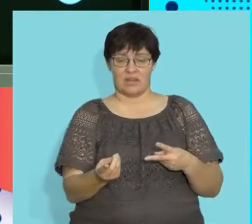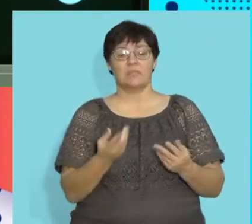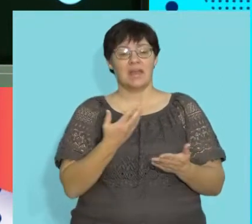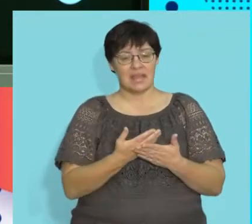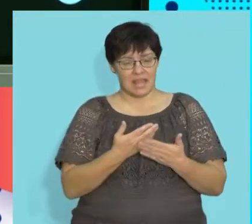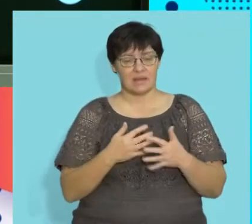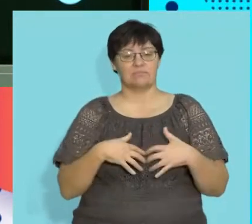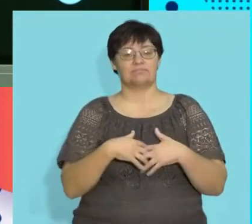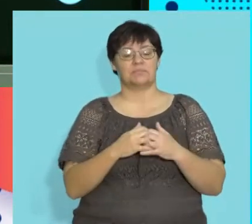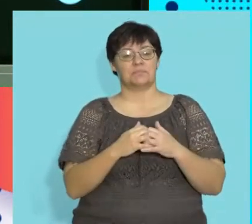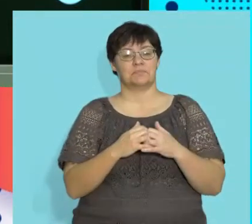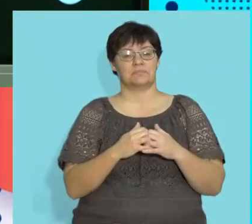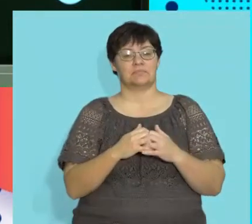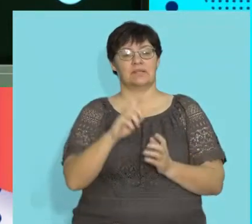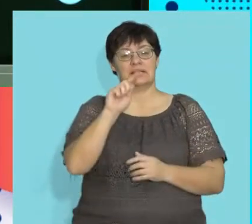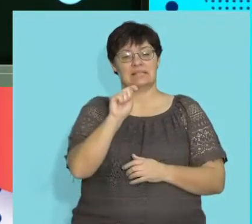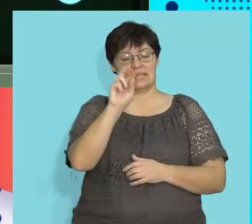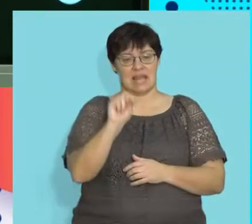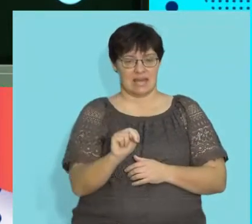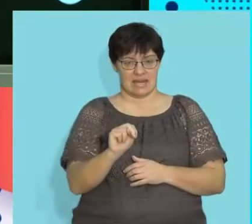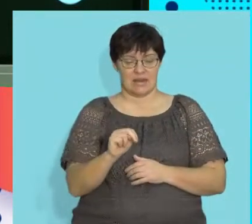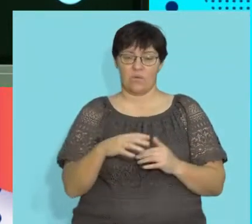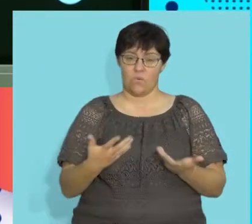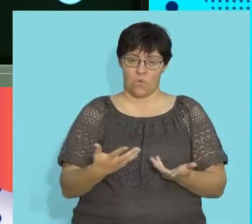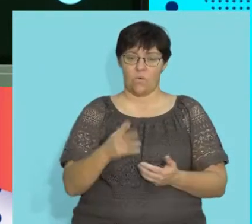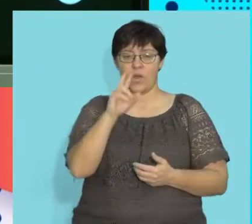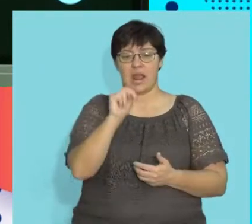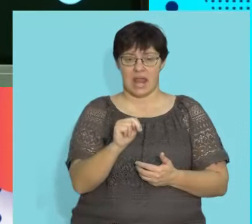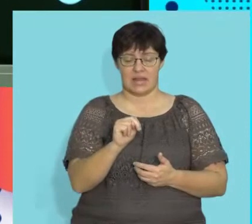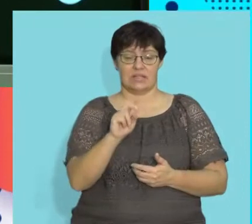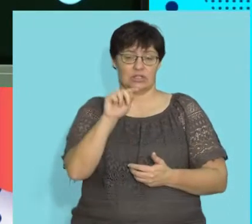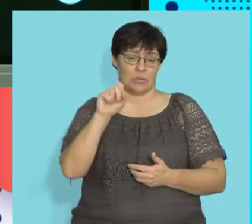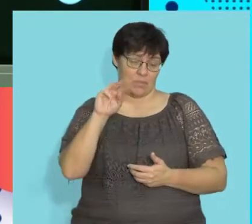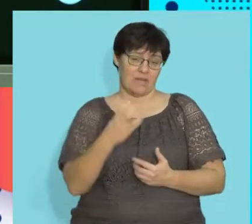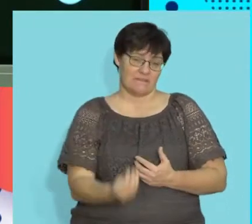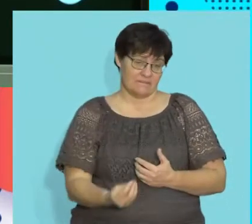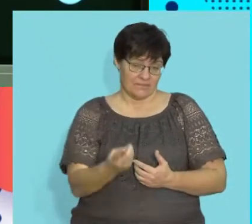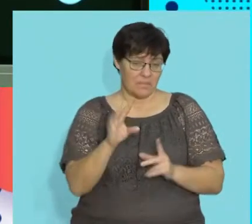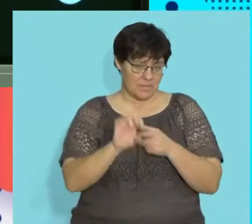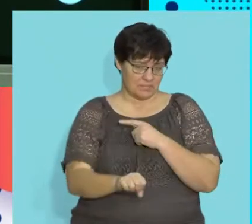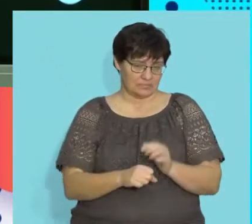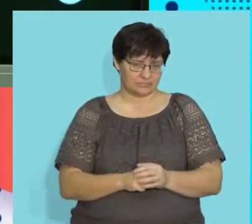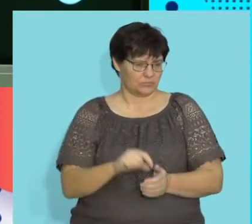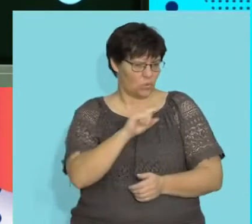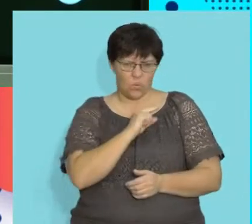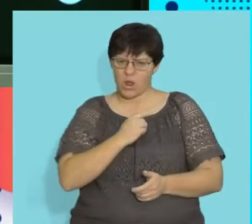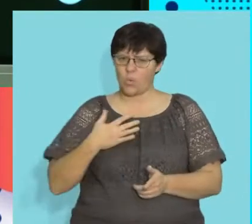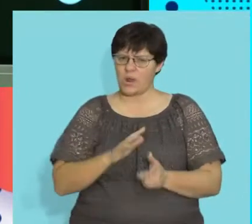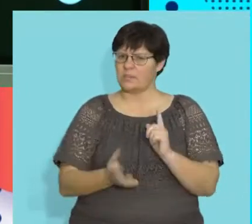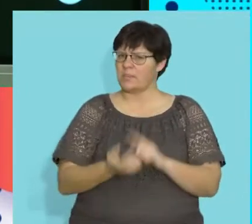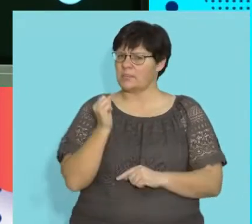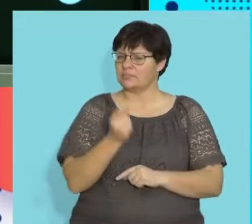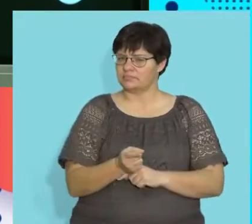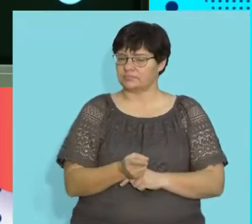can actually find my Tn or my nth term. Why do I want my nth